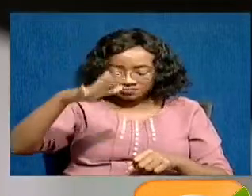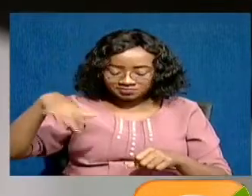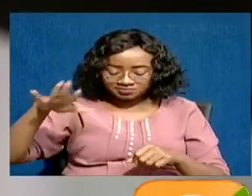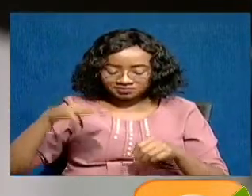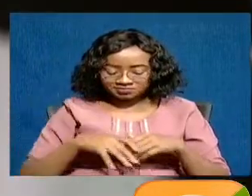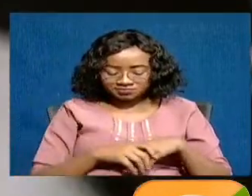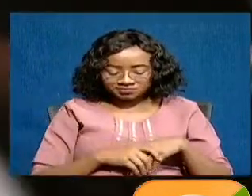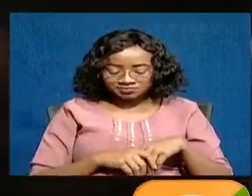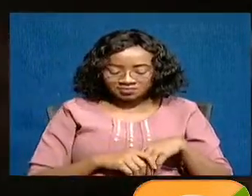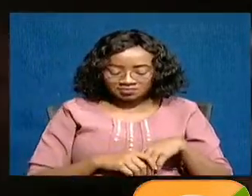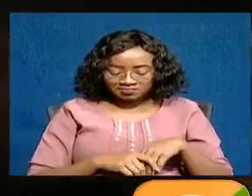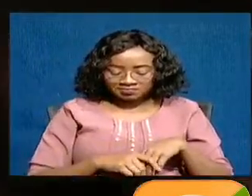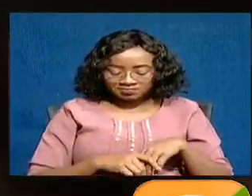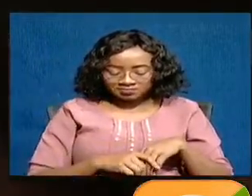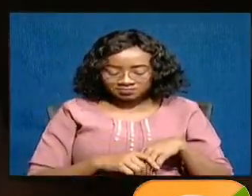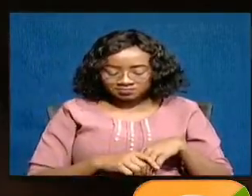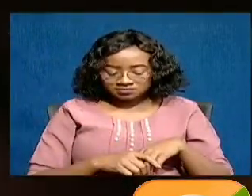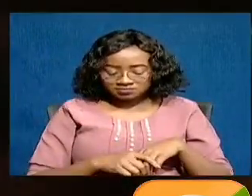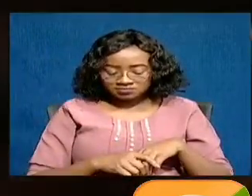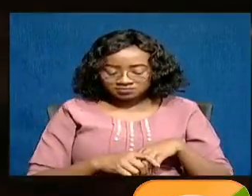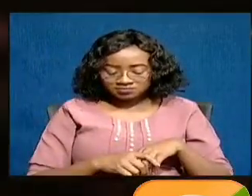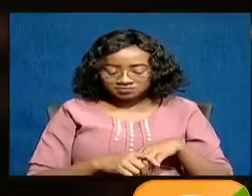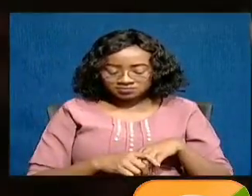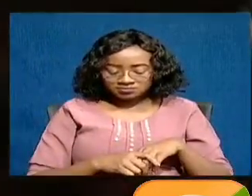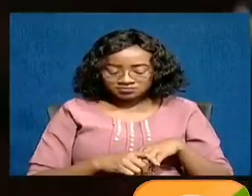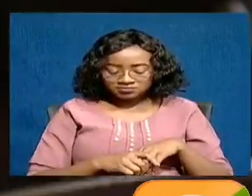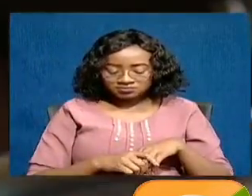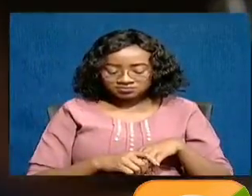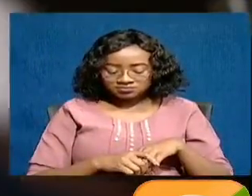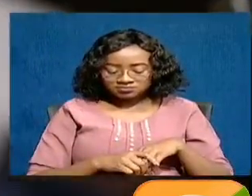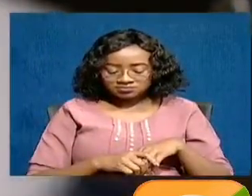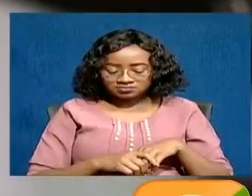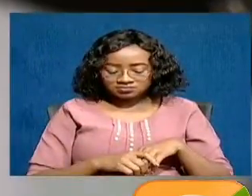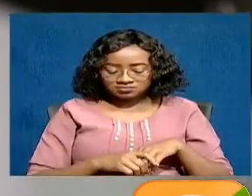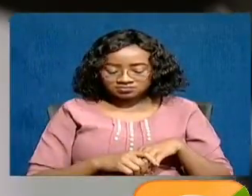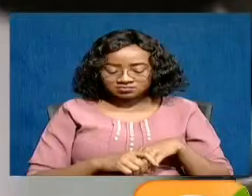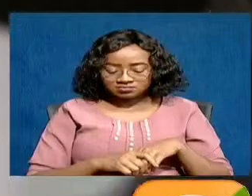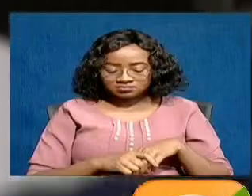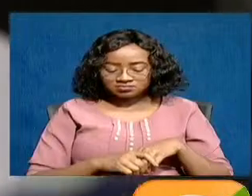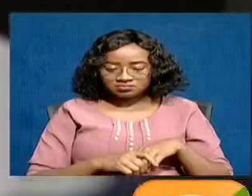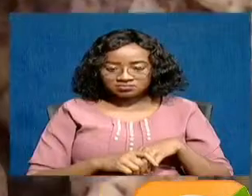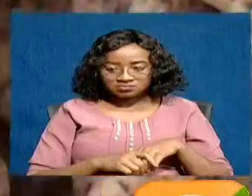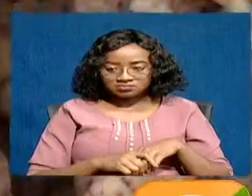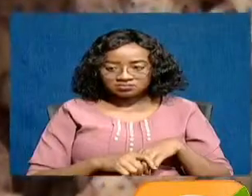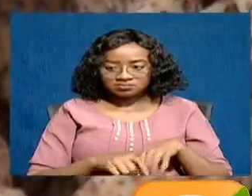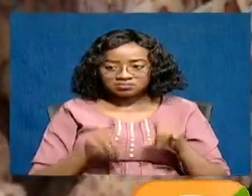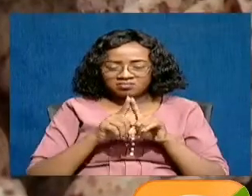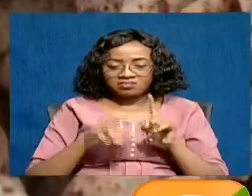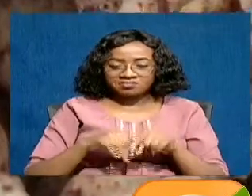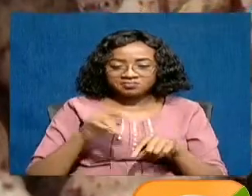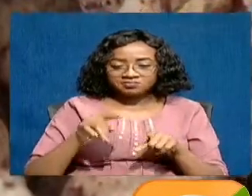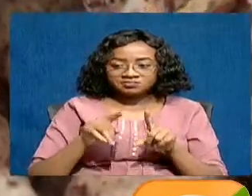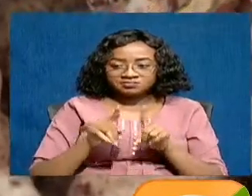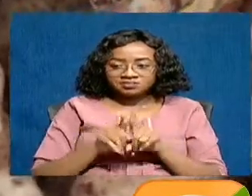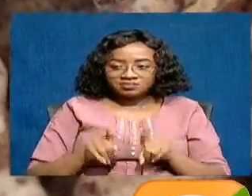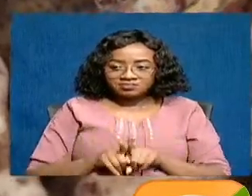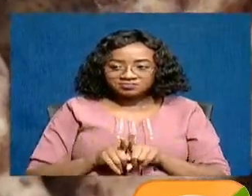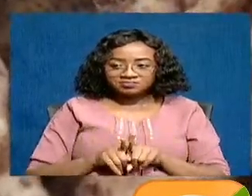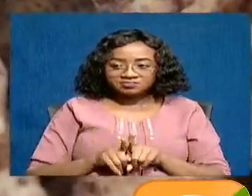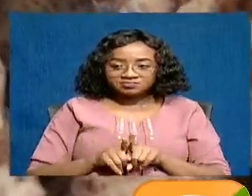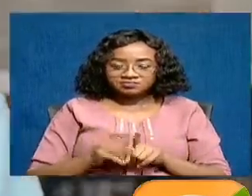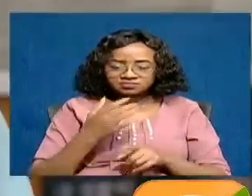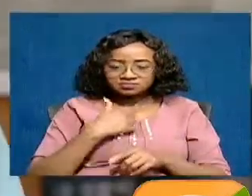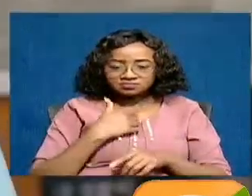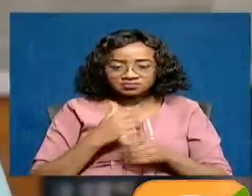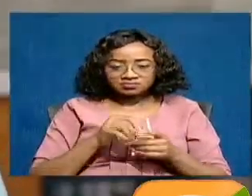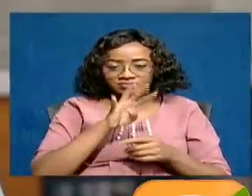urban areas, whereby we are including other youths who are coming out of the colleges and the universities. We have around 48